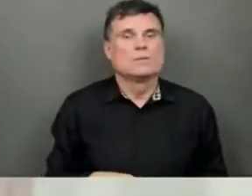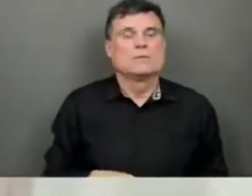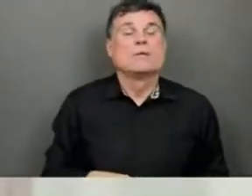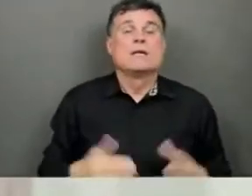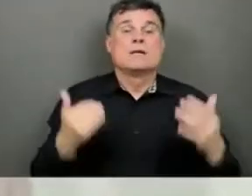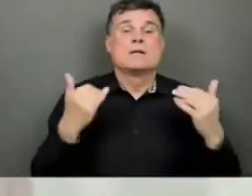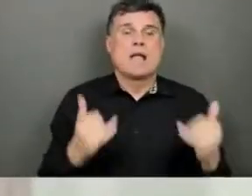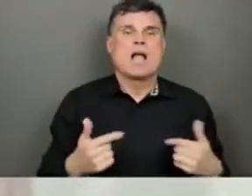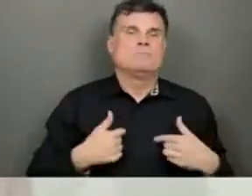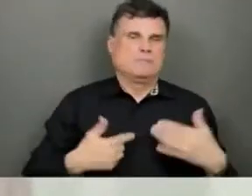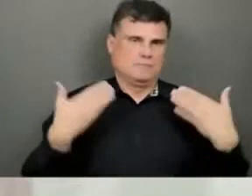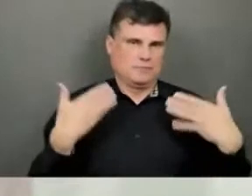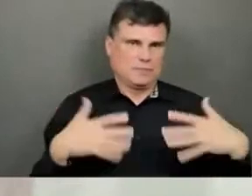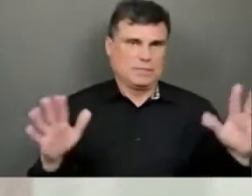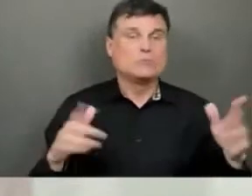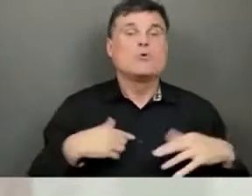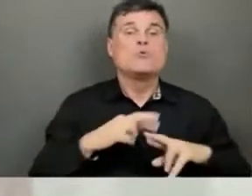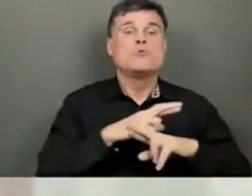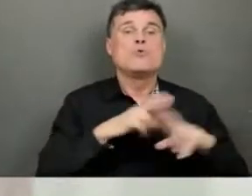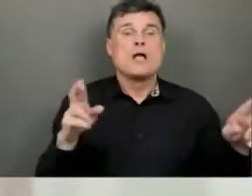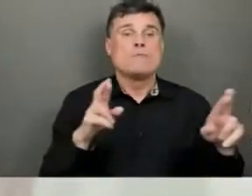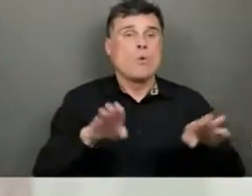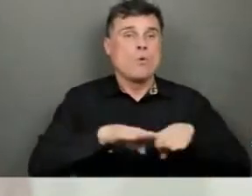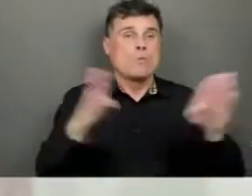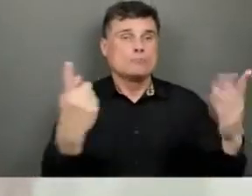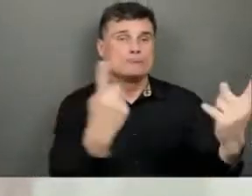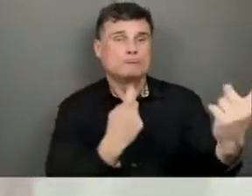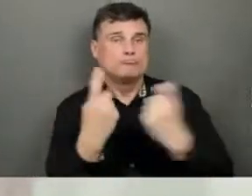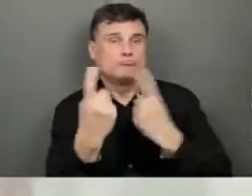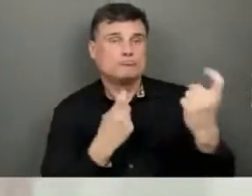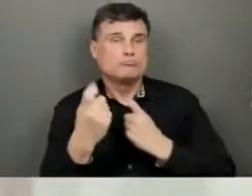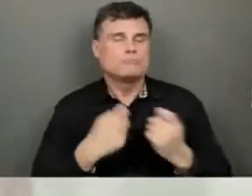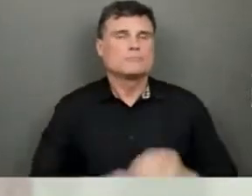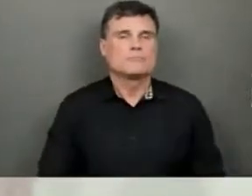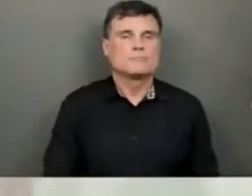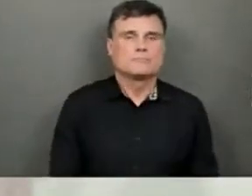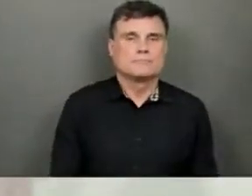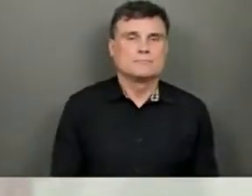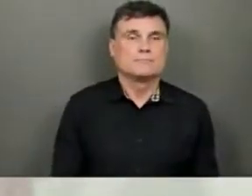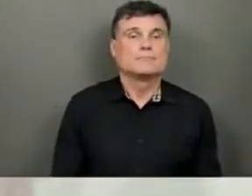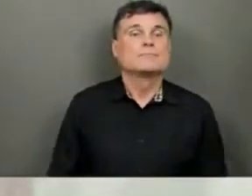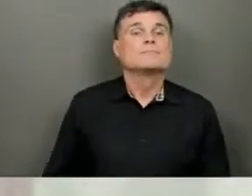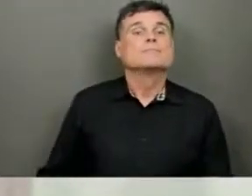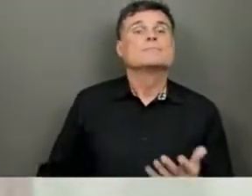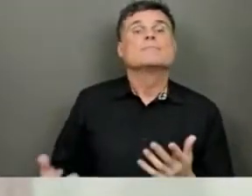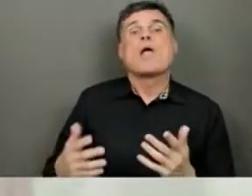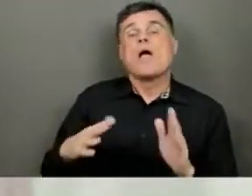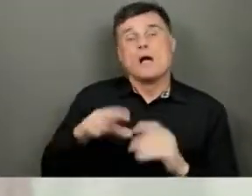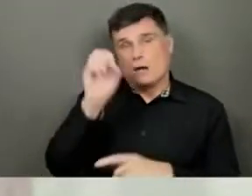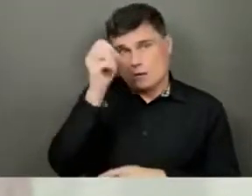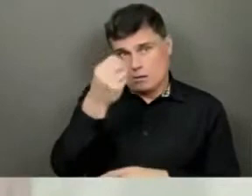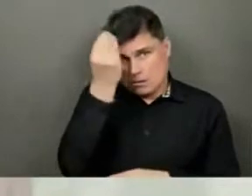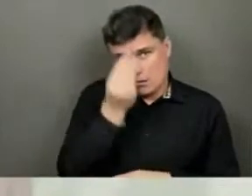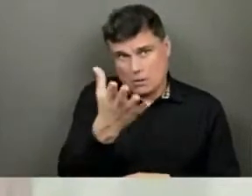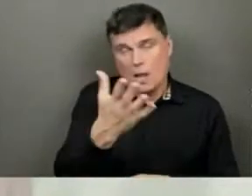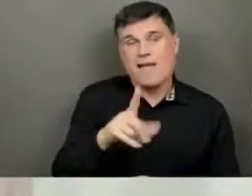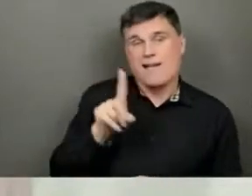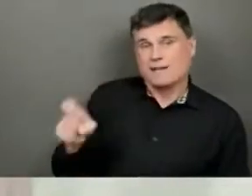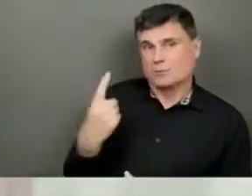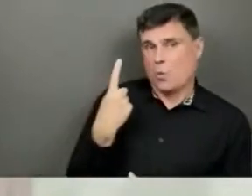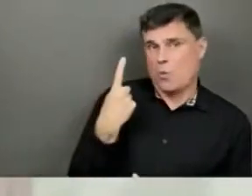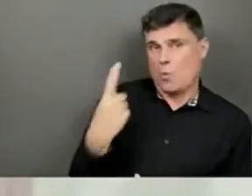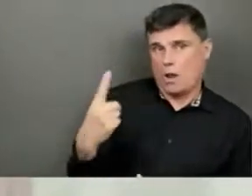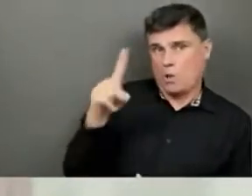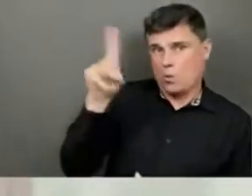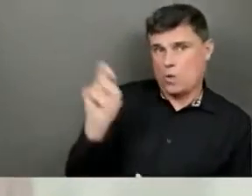Good morning. Please press star 1 to introduce you. Press star 1 to ask questions. For